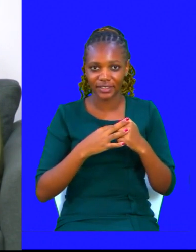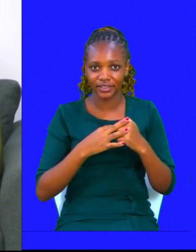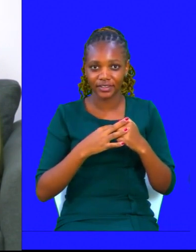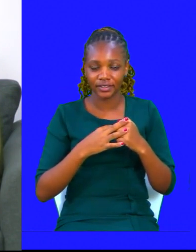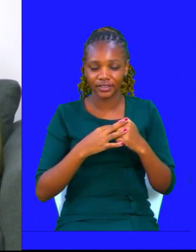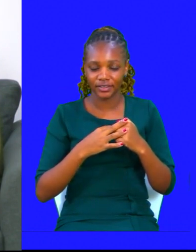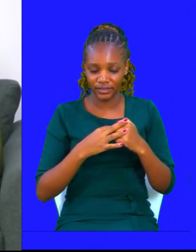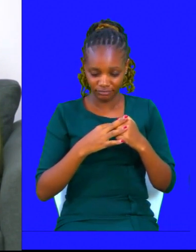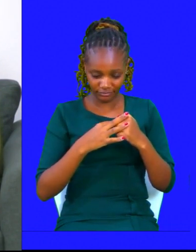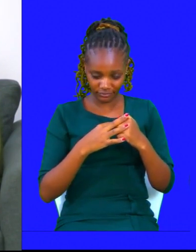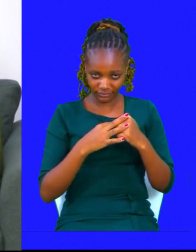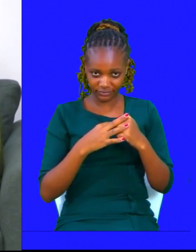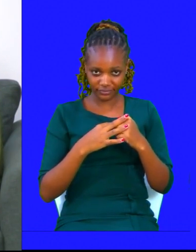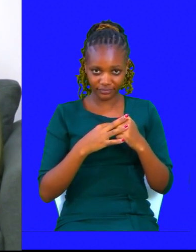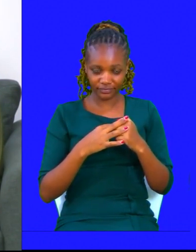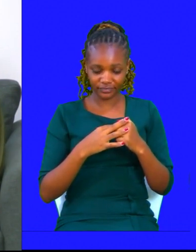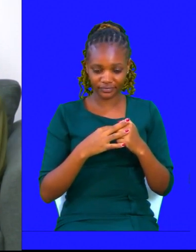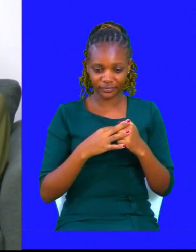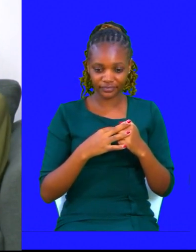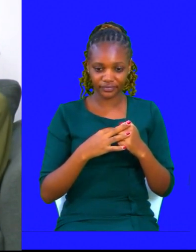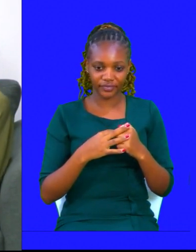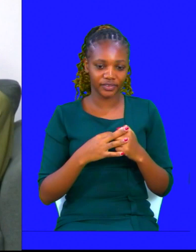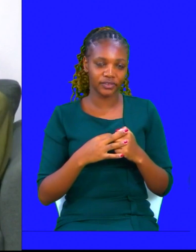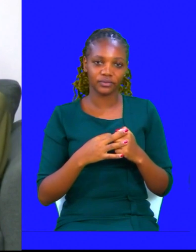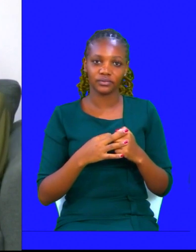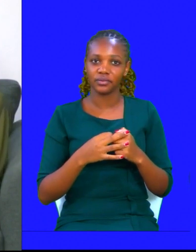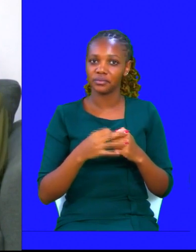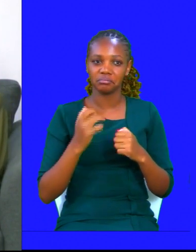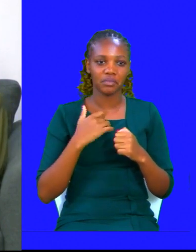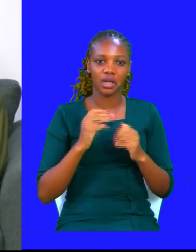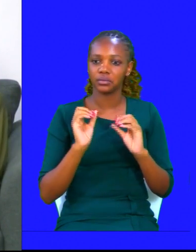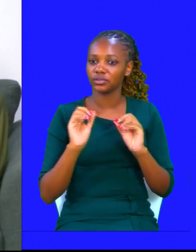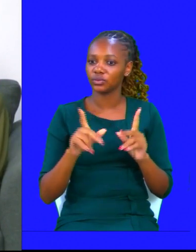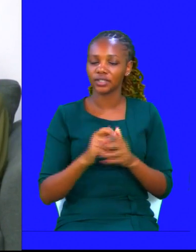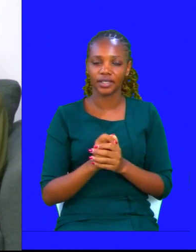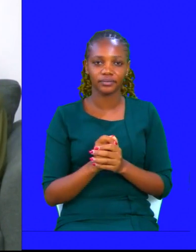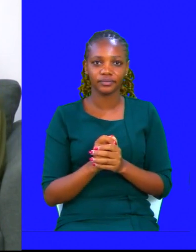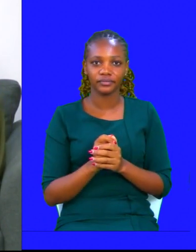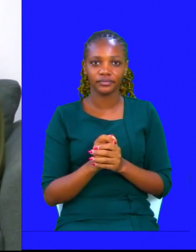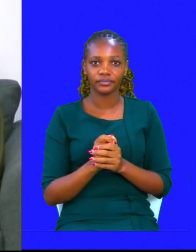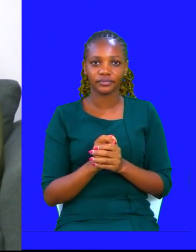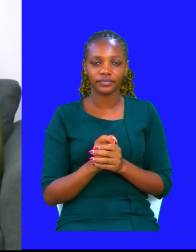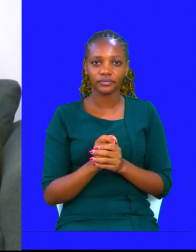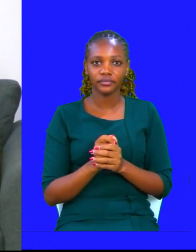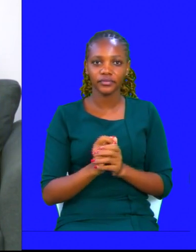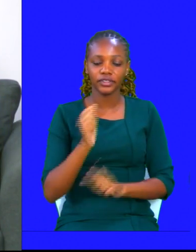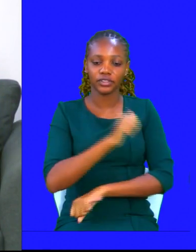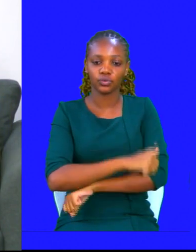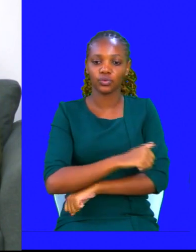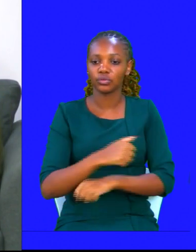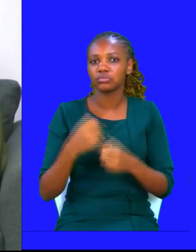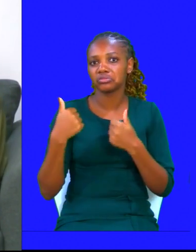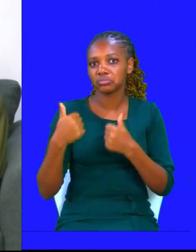finishing finally. So I didn't really have a homesick. And the school I was in, it was in Kombani. So one, the place